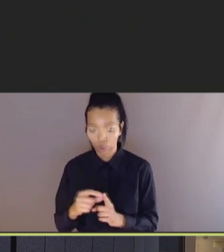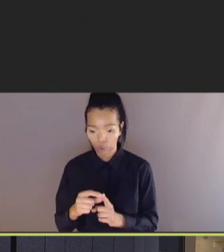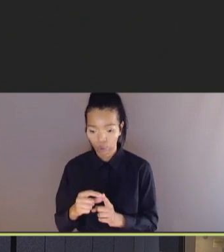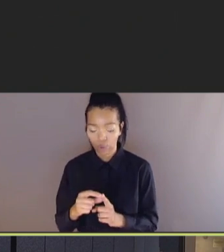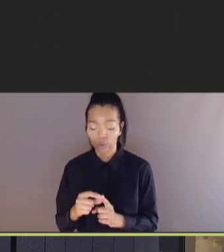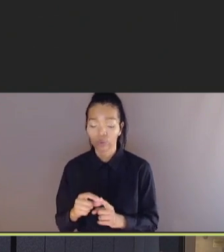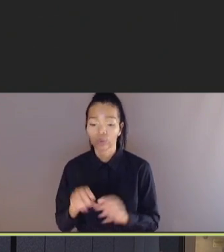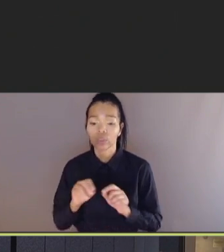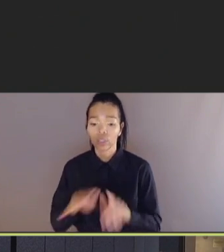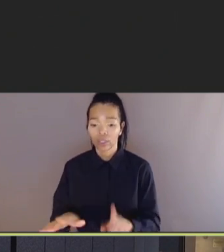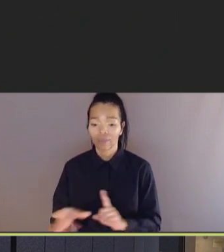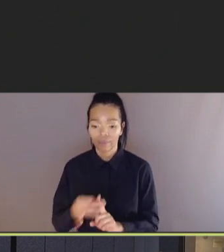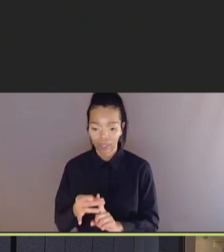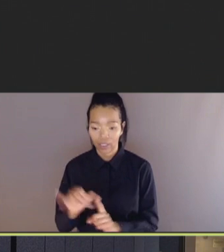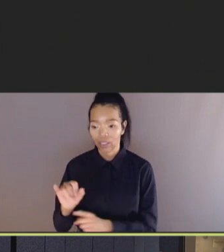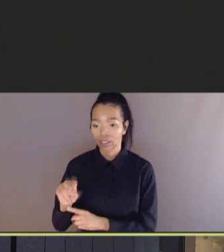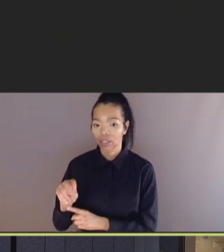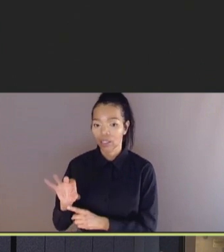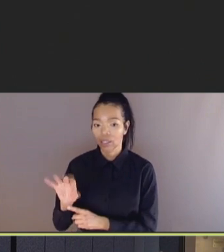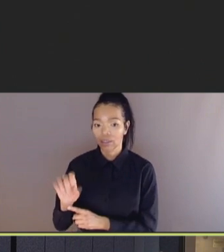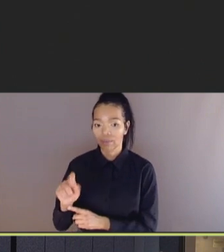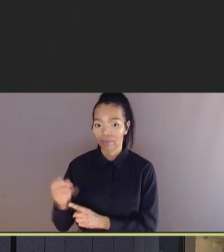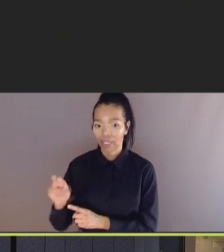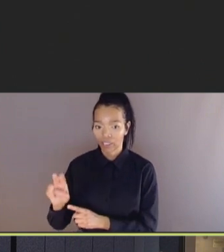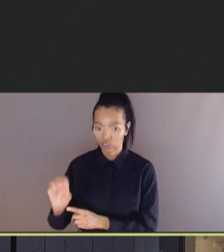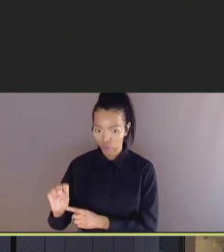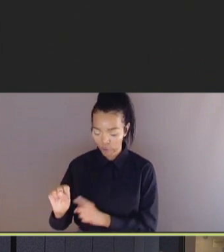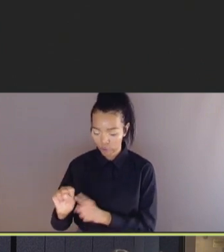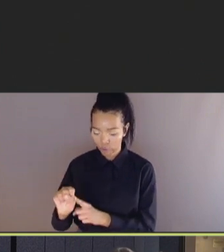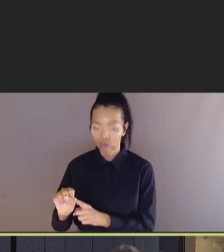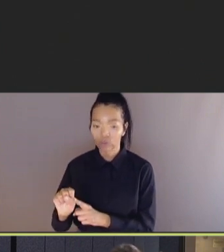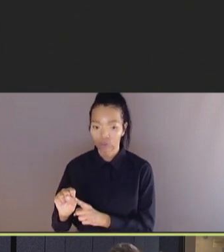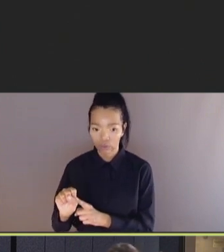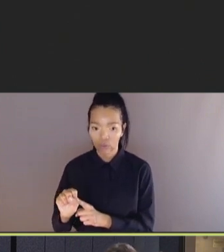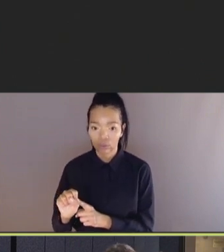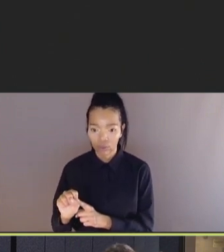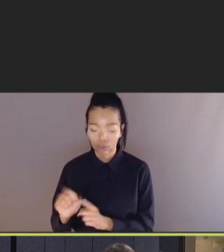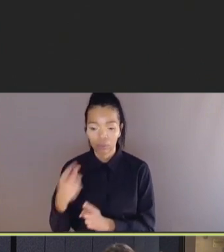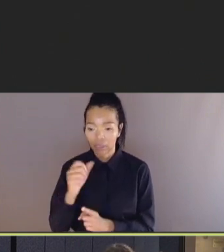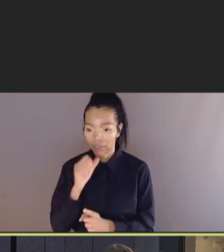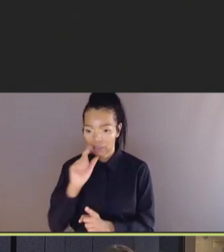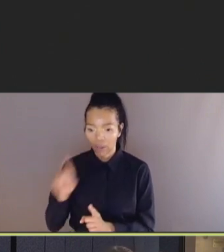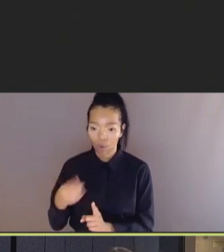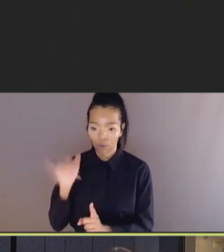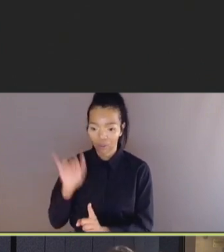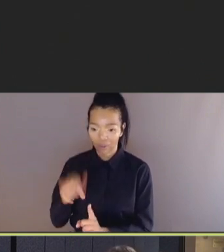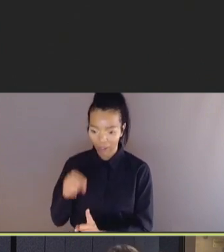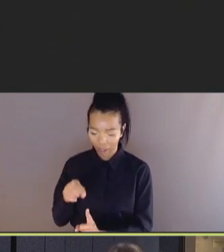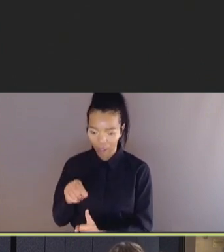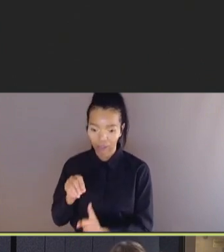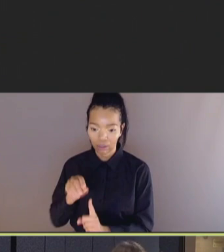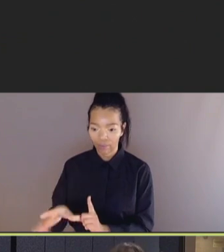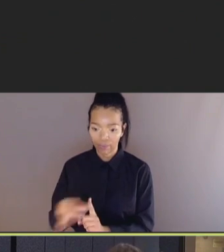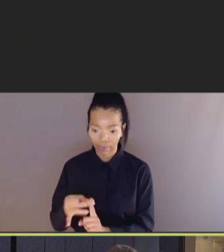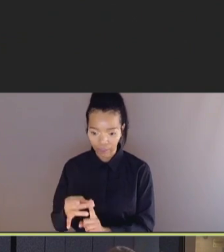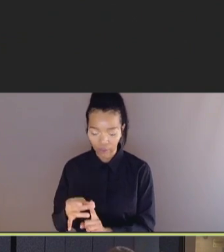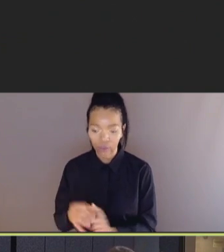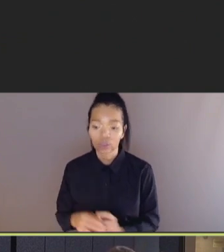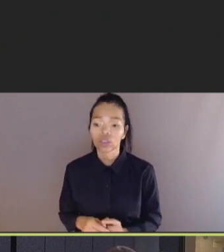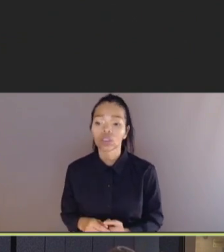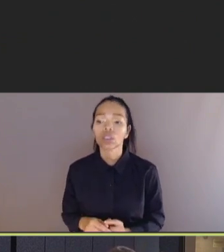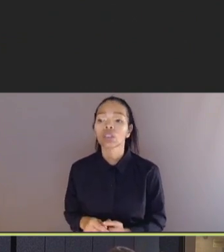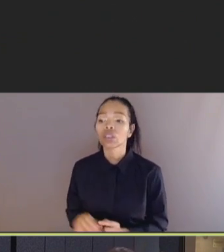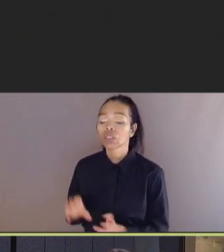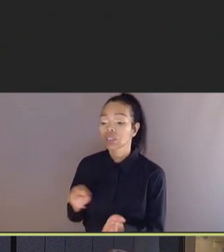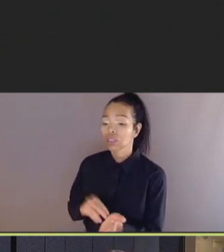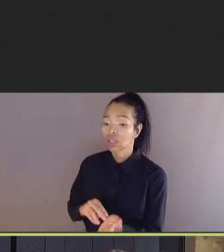so it's not just infectious. Yeah, this is one that directly related to your comment as well as